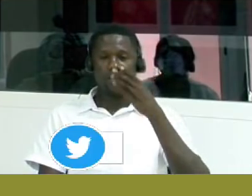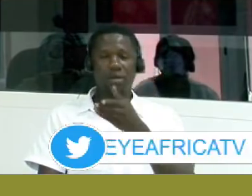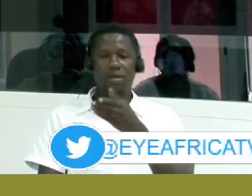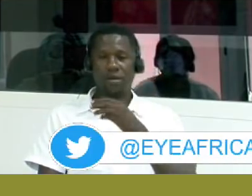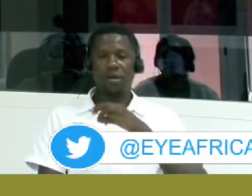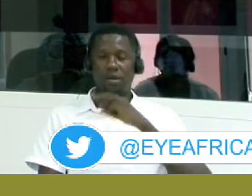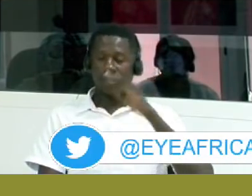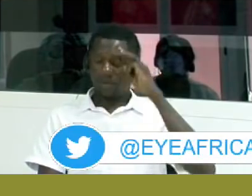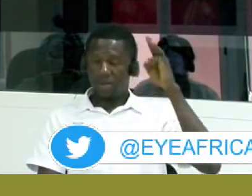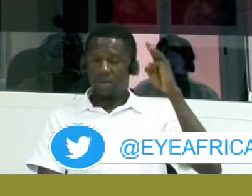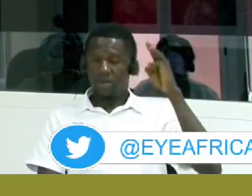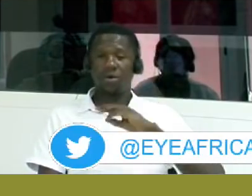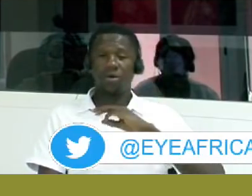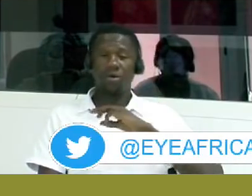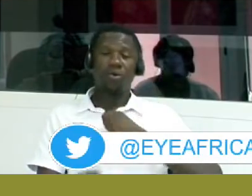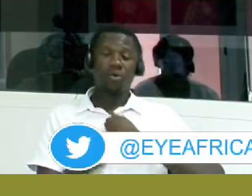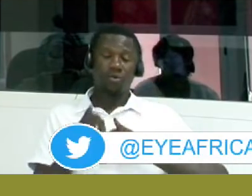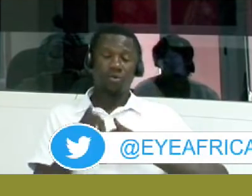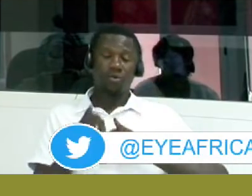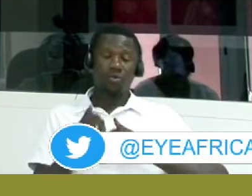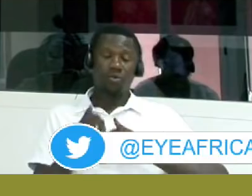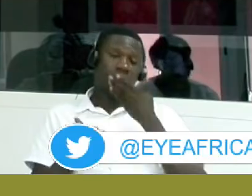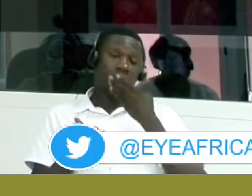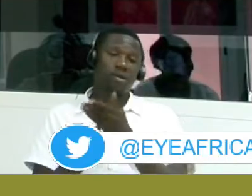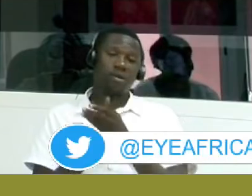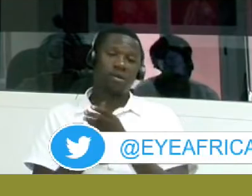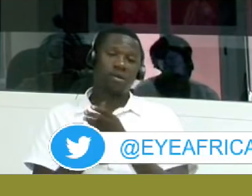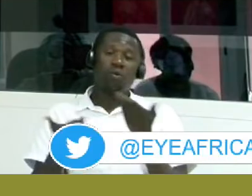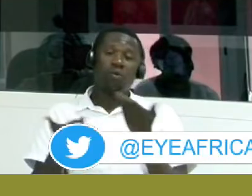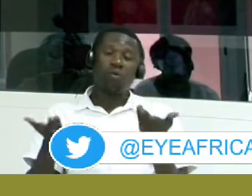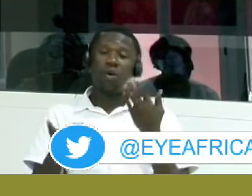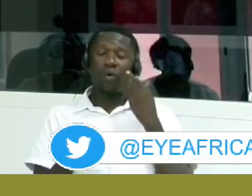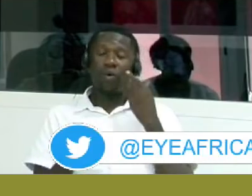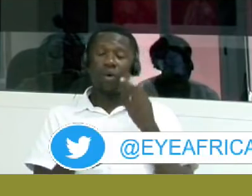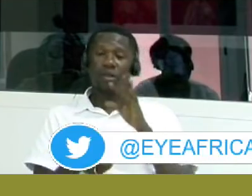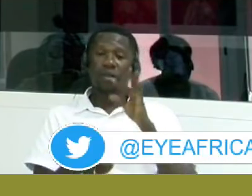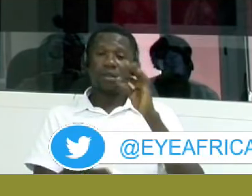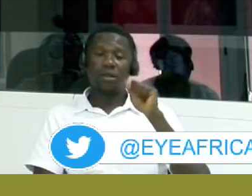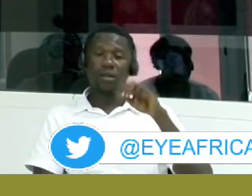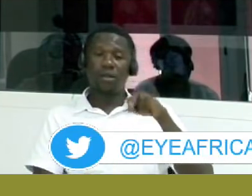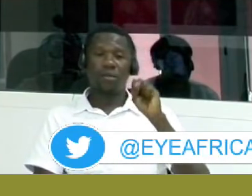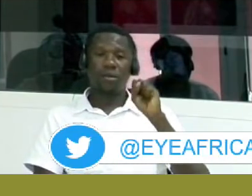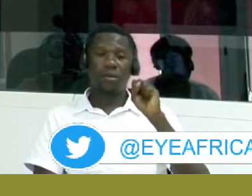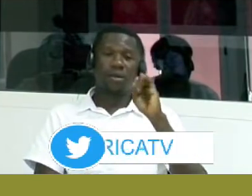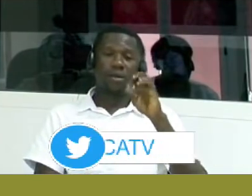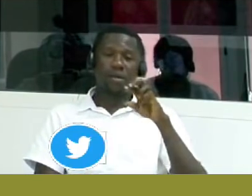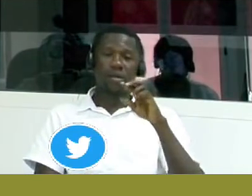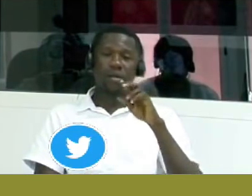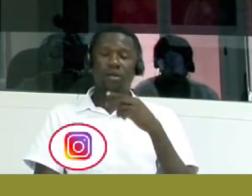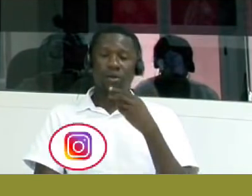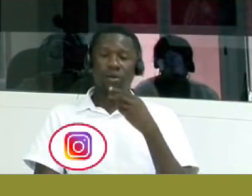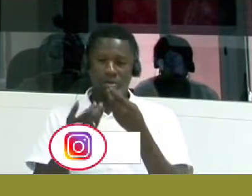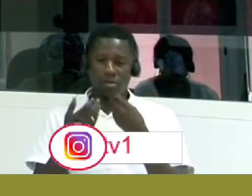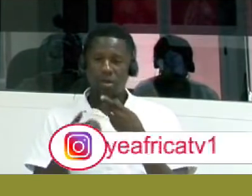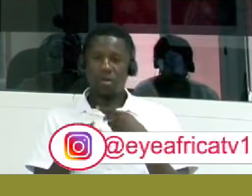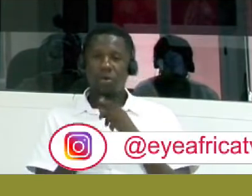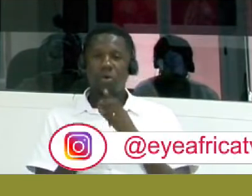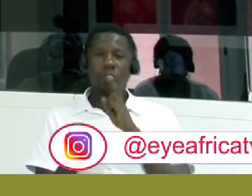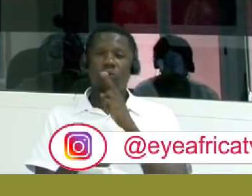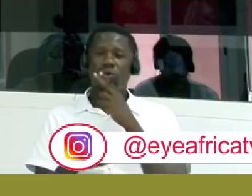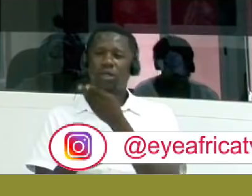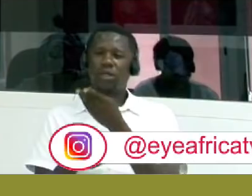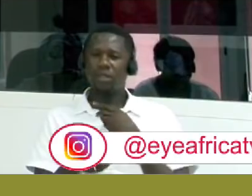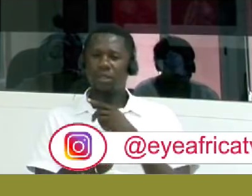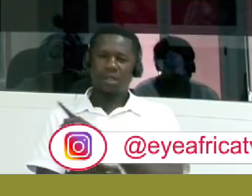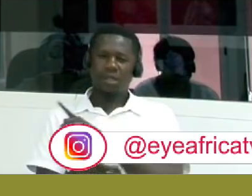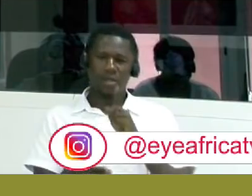That is why, when Tamsir told me that they messed it up, I said, who? He said, they. I went and I said, who was on the